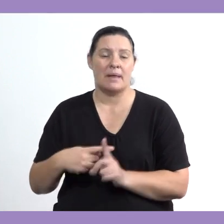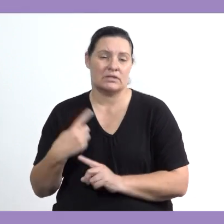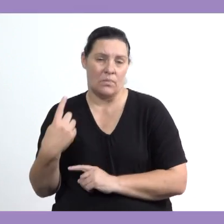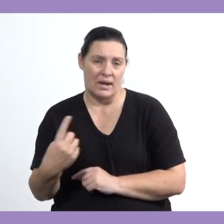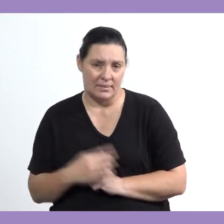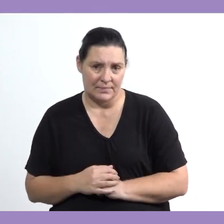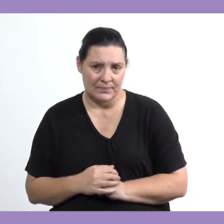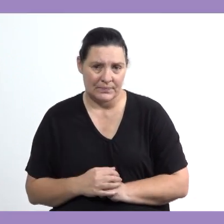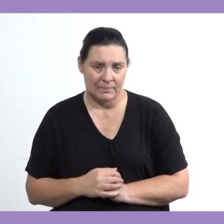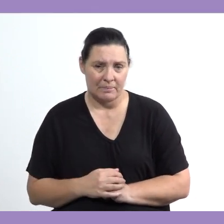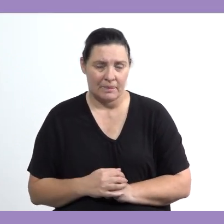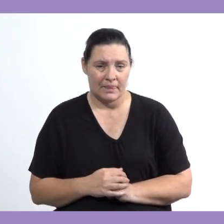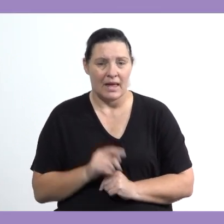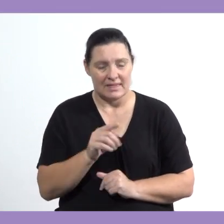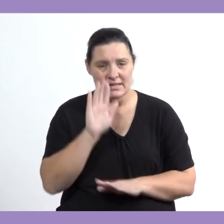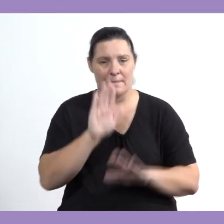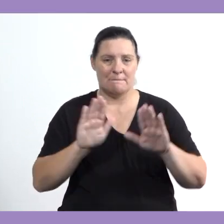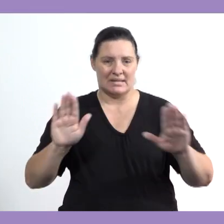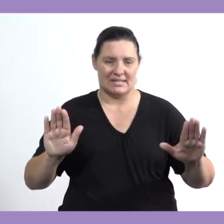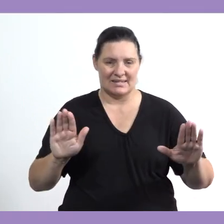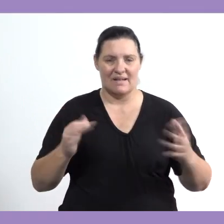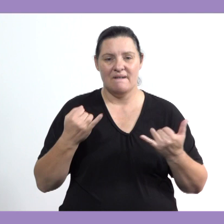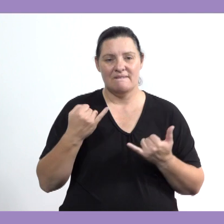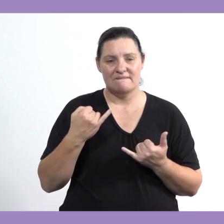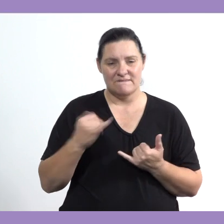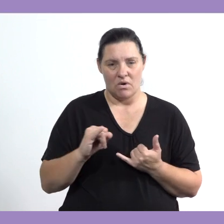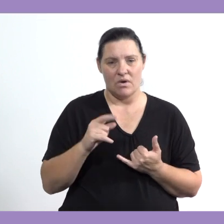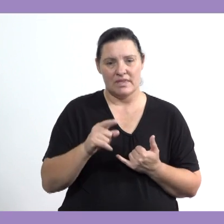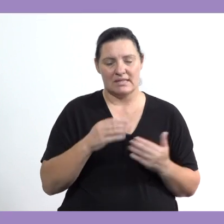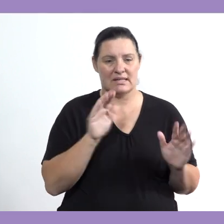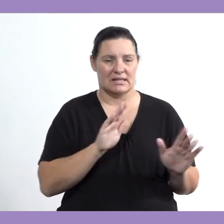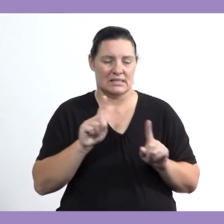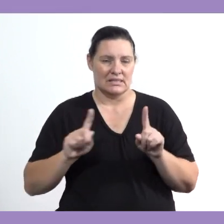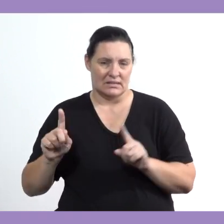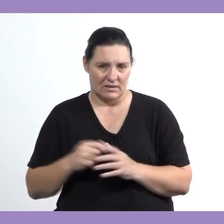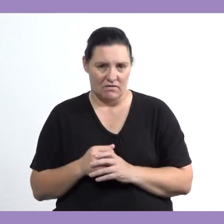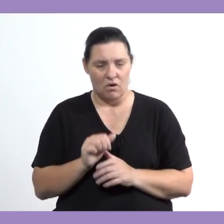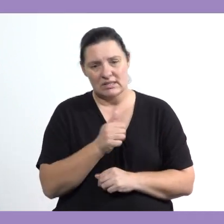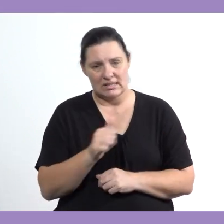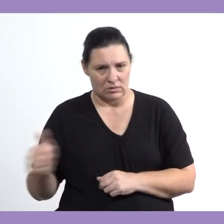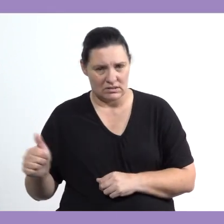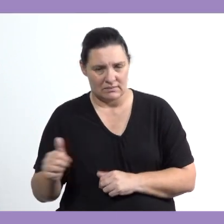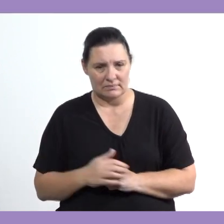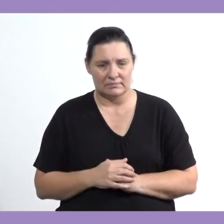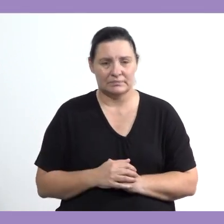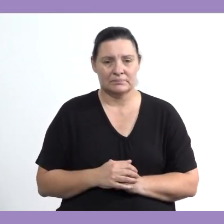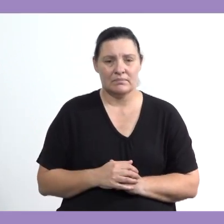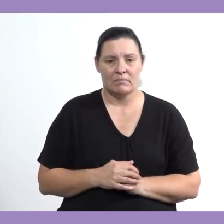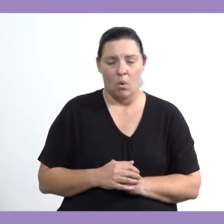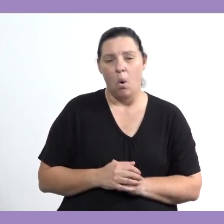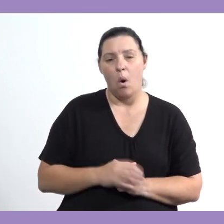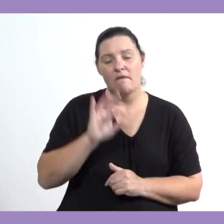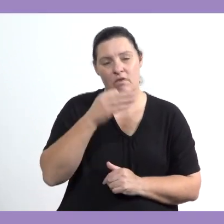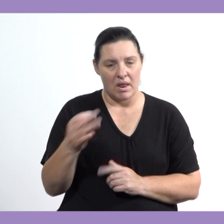going to add 1. And that is our pattern for this sequence, or our formula for this pattern,